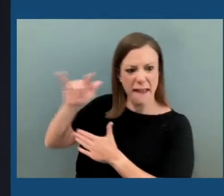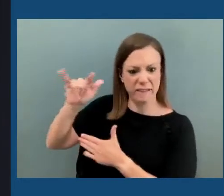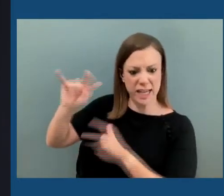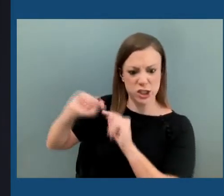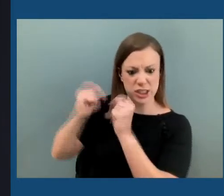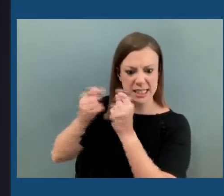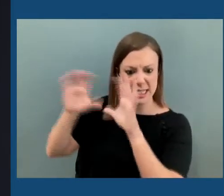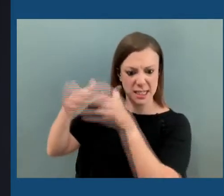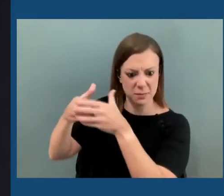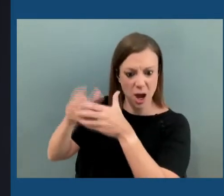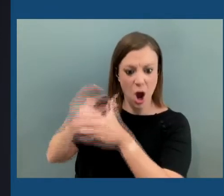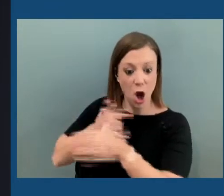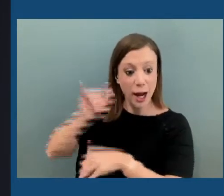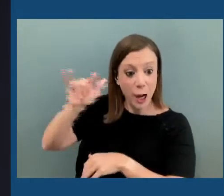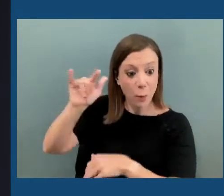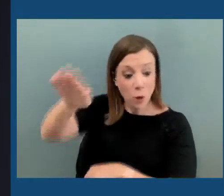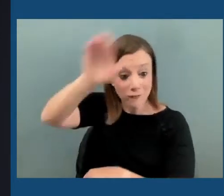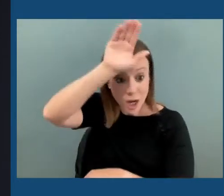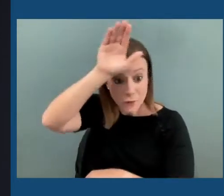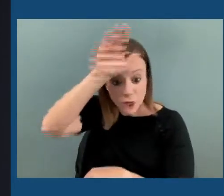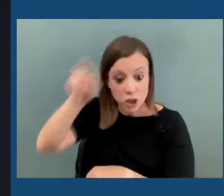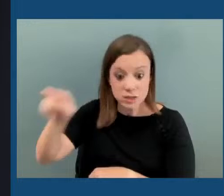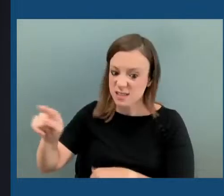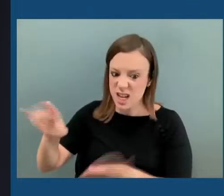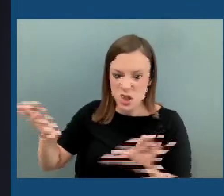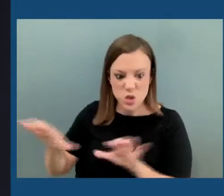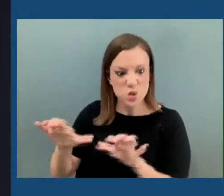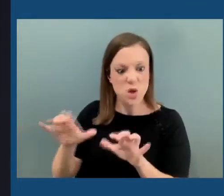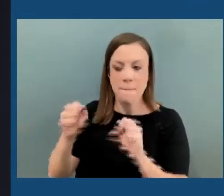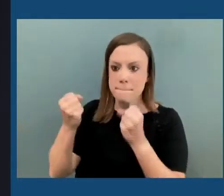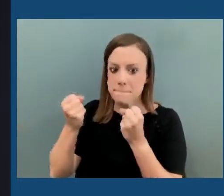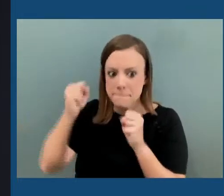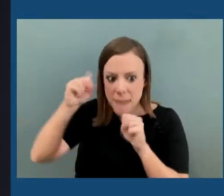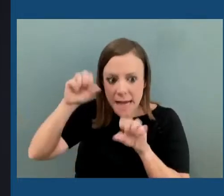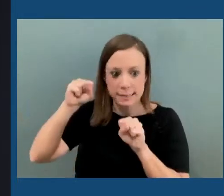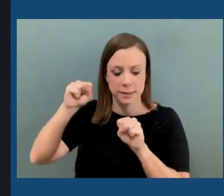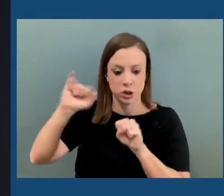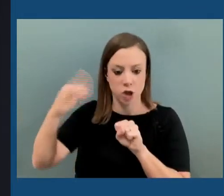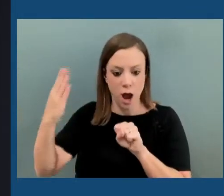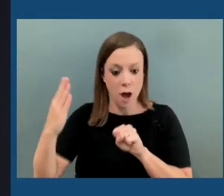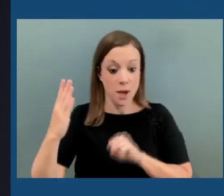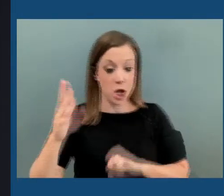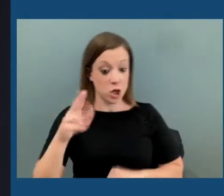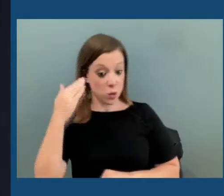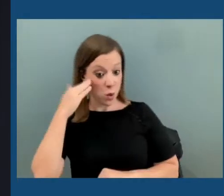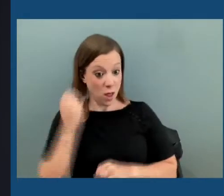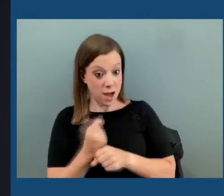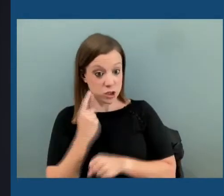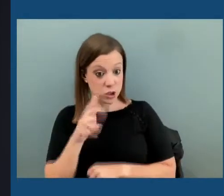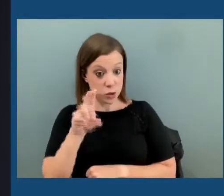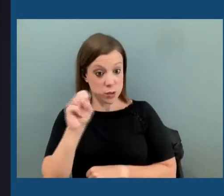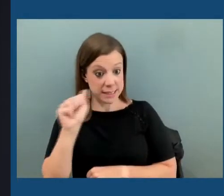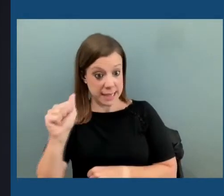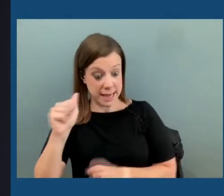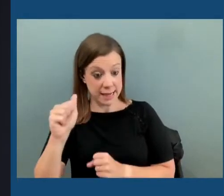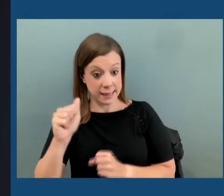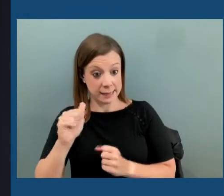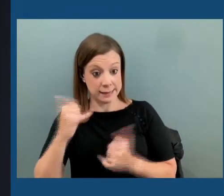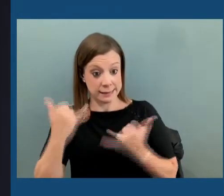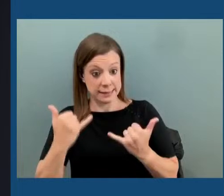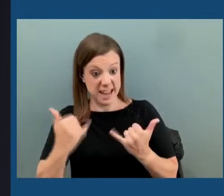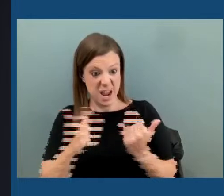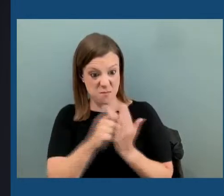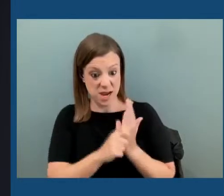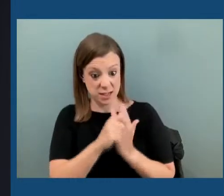truly a gem. In fact, last year, USA Today readers voted our airport as one of the 10 best small airports in the